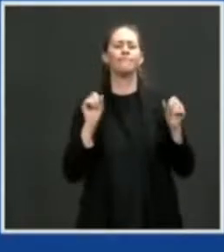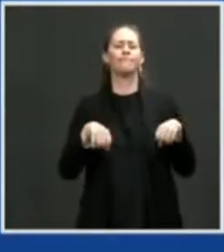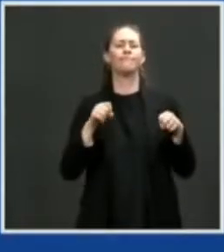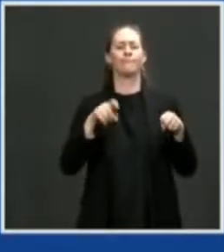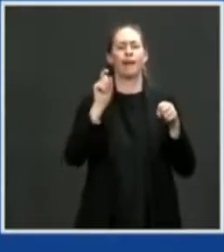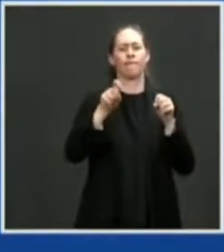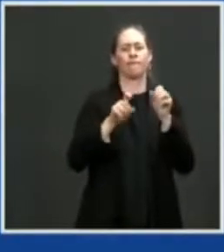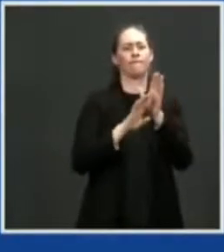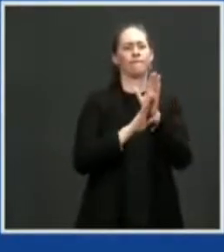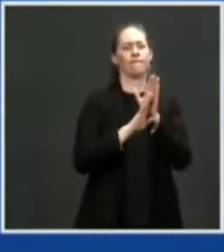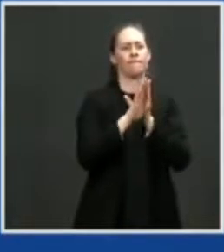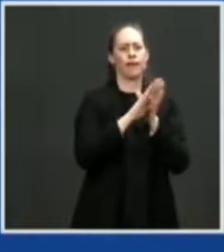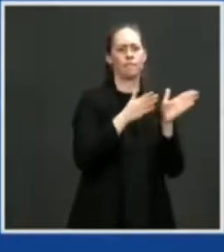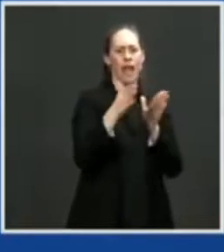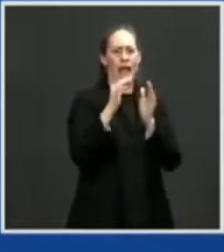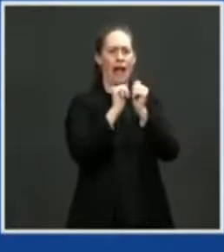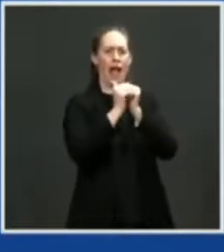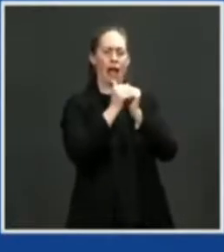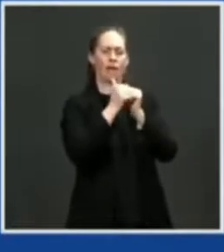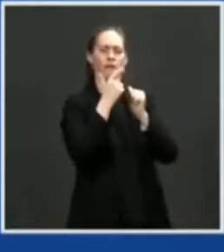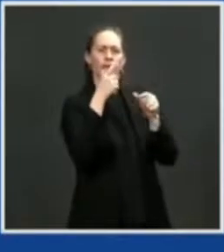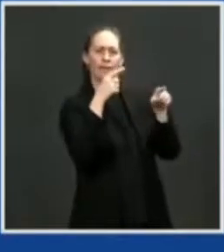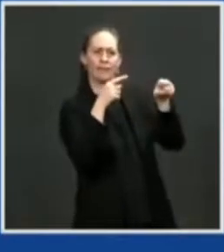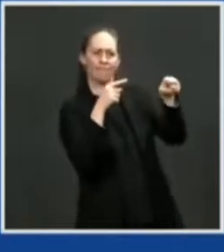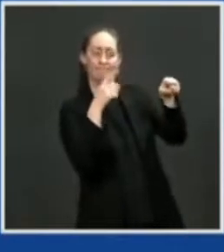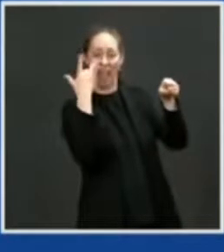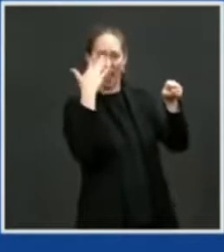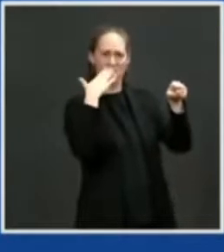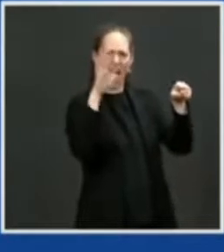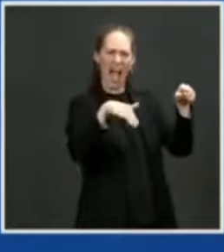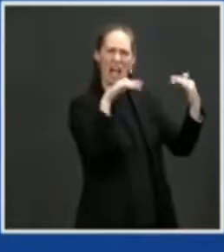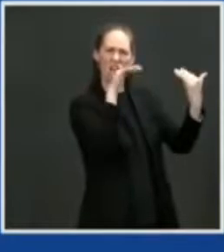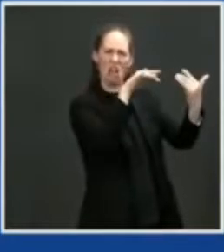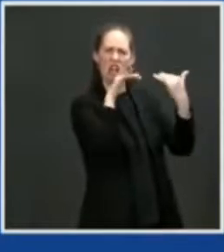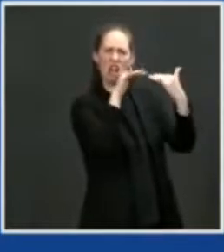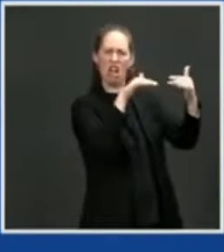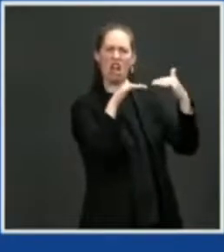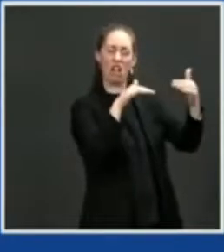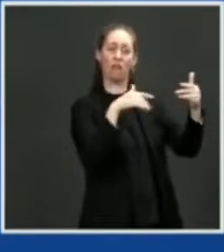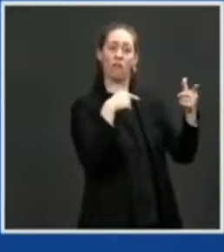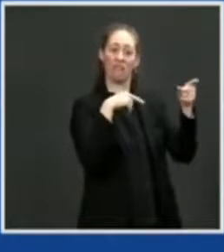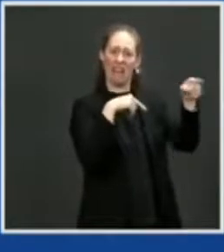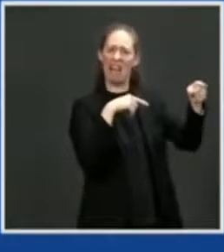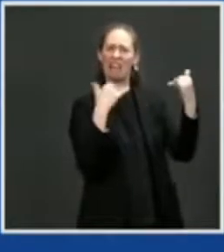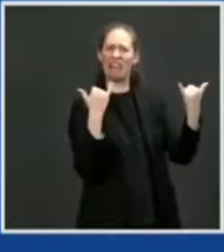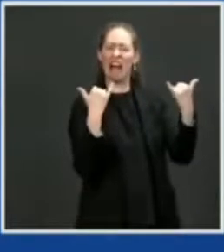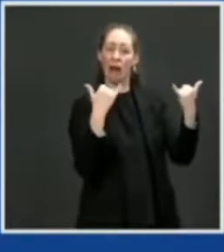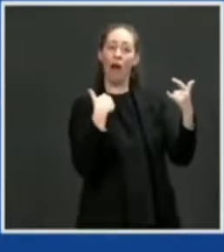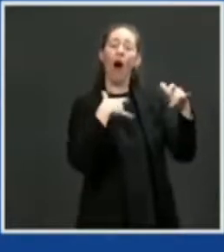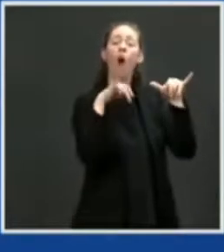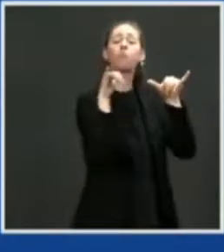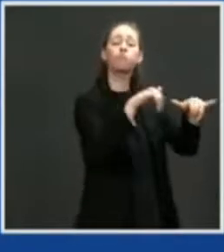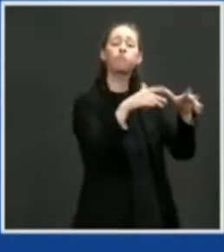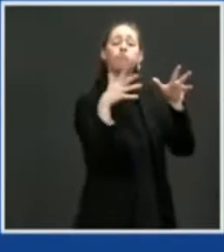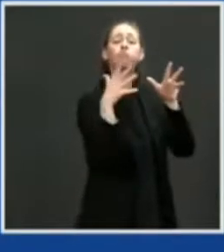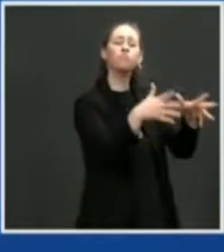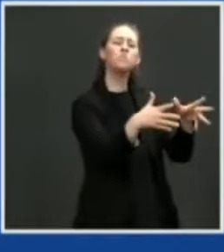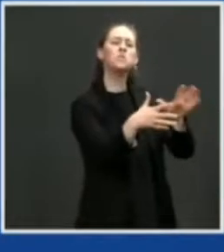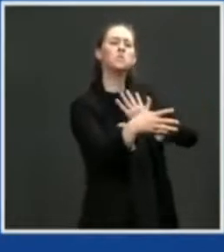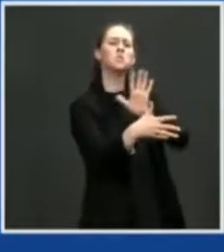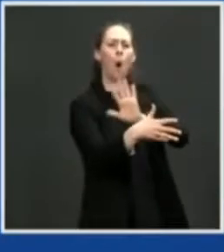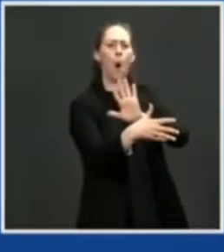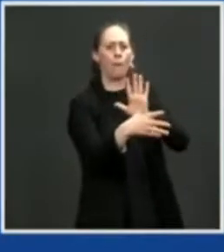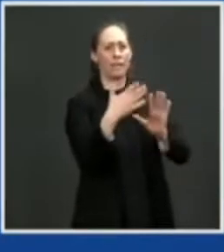It is better not at my ending intention wars than to the stay UN. for a long time. But the question is, how and in what circumstances do